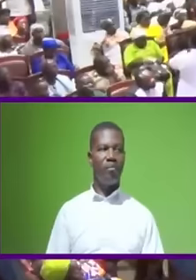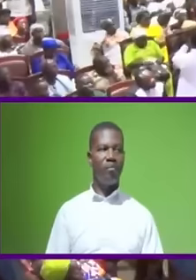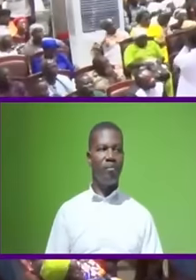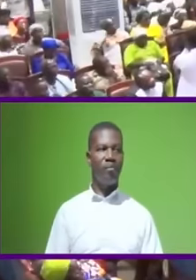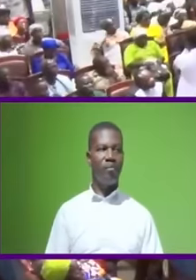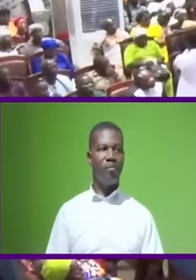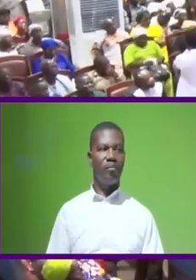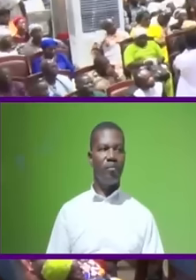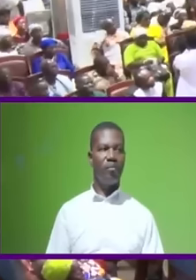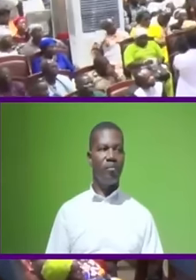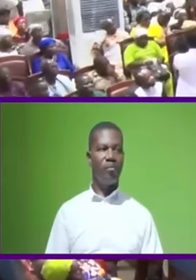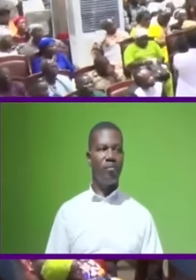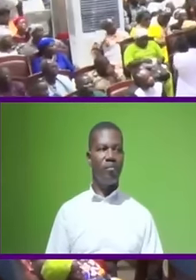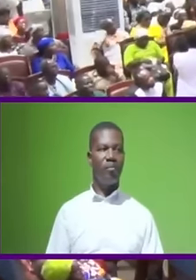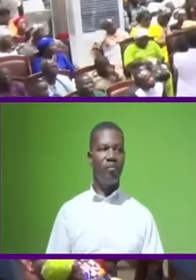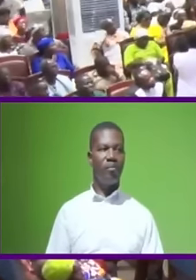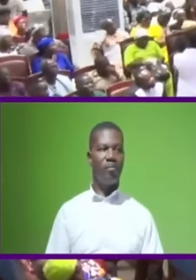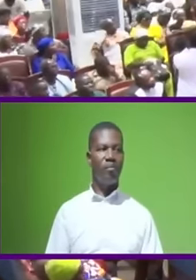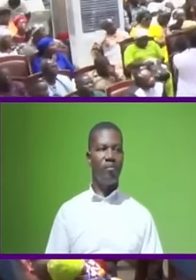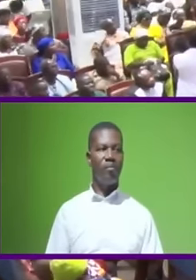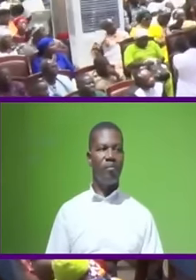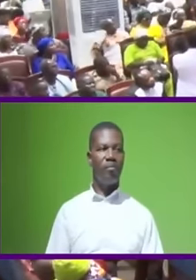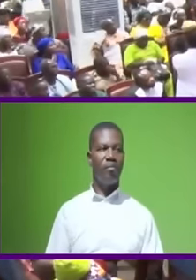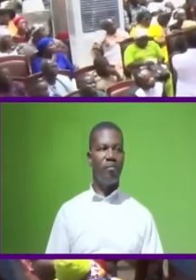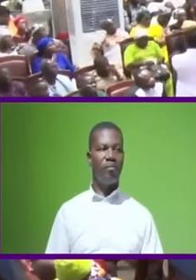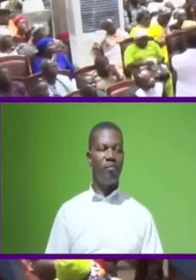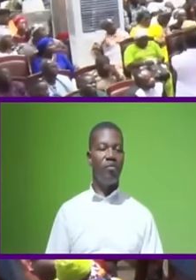to the needy, you have come to pay.